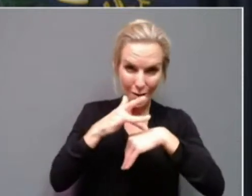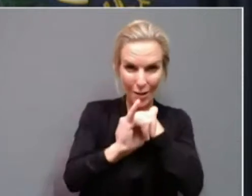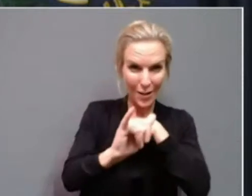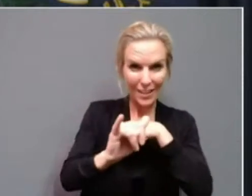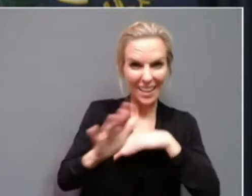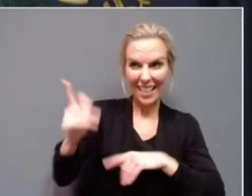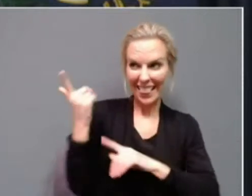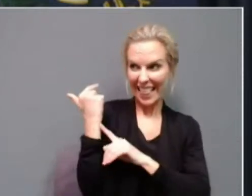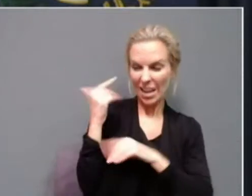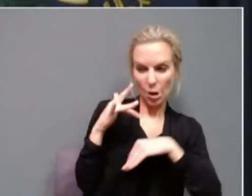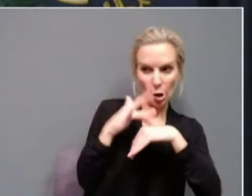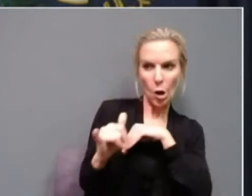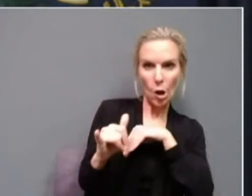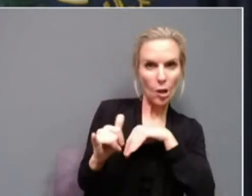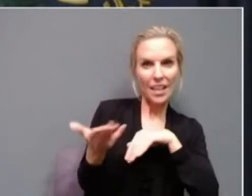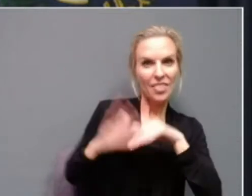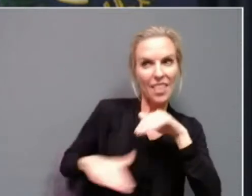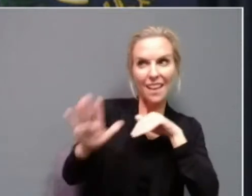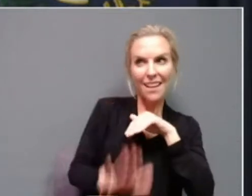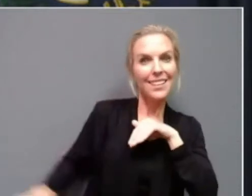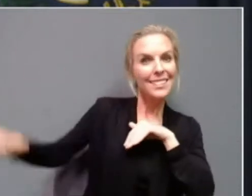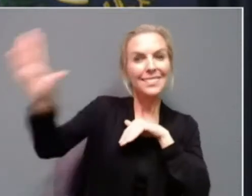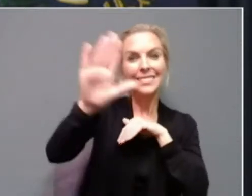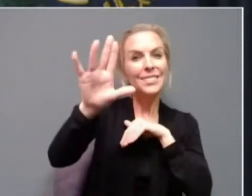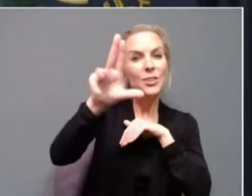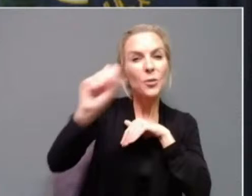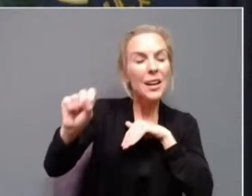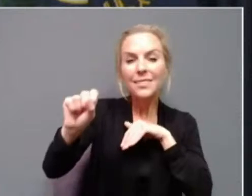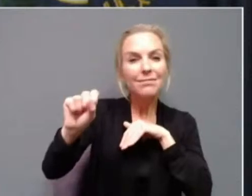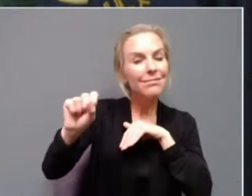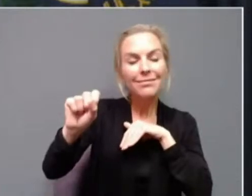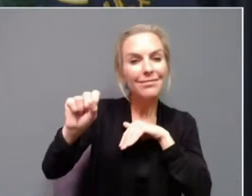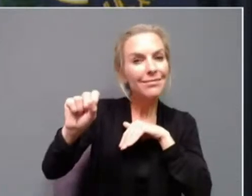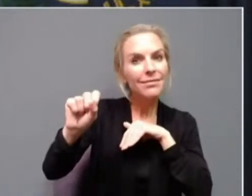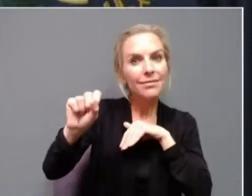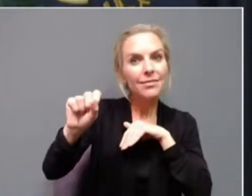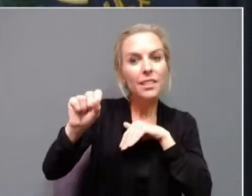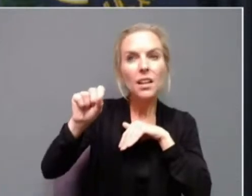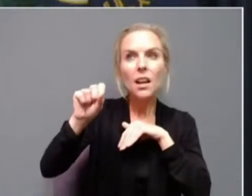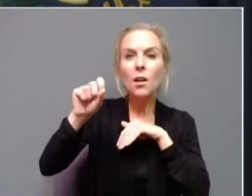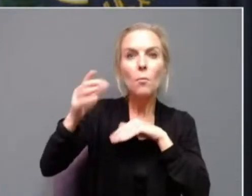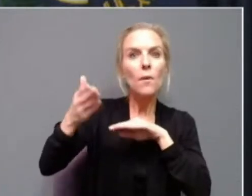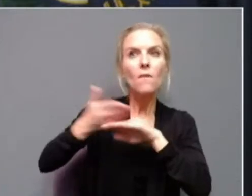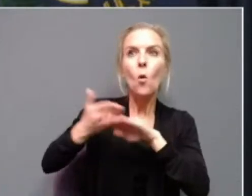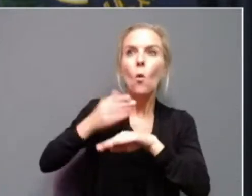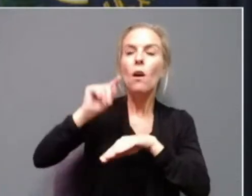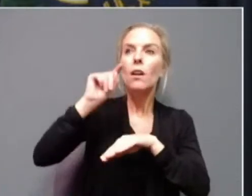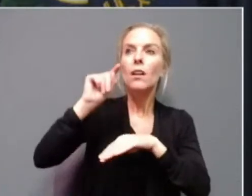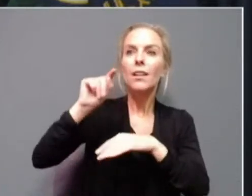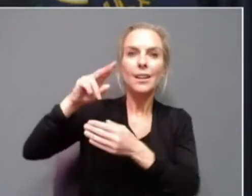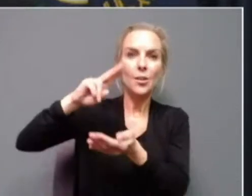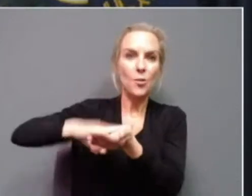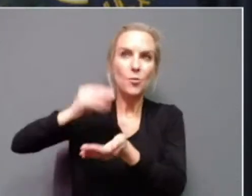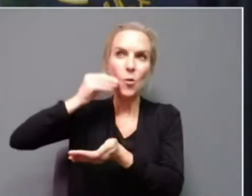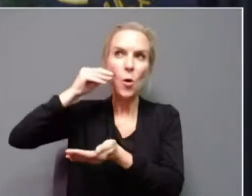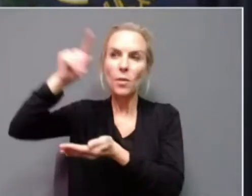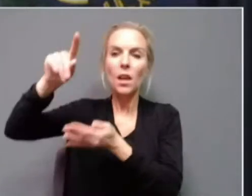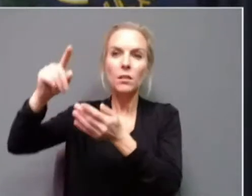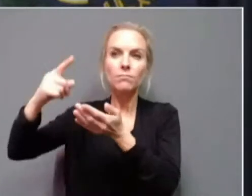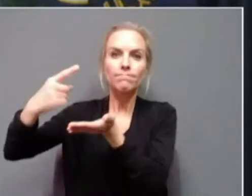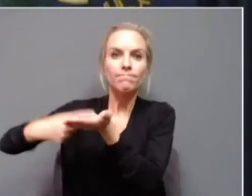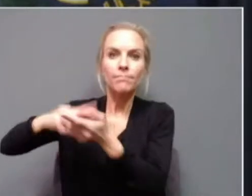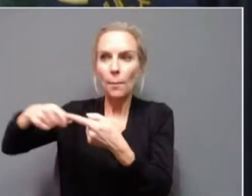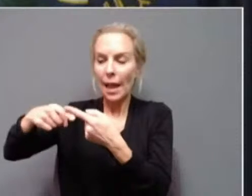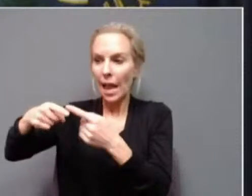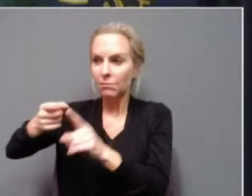anybody in the United States was having COVID talks in nursing homes, I'm sure. And for many months